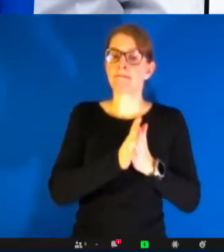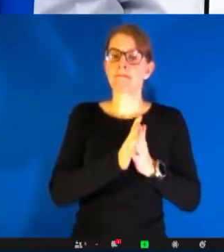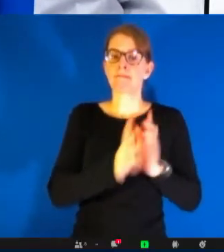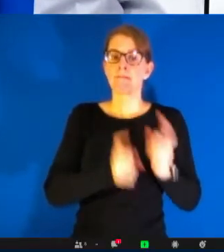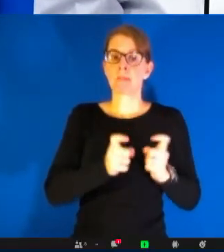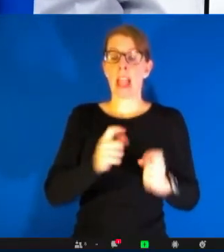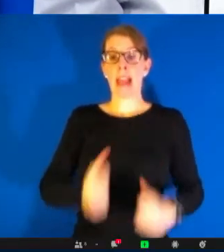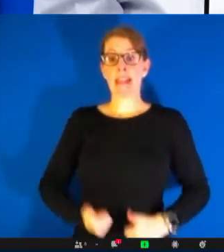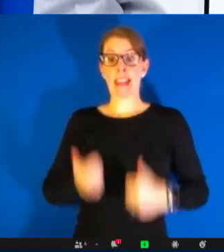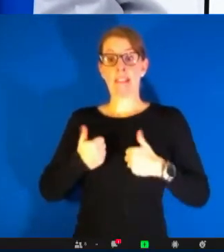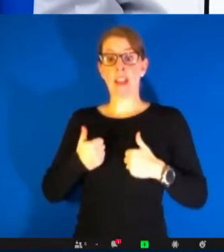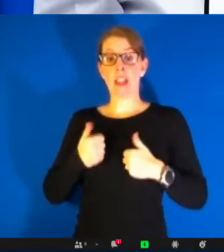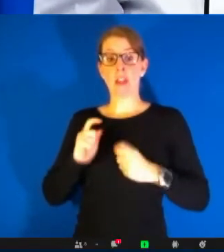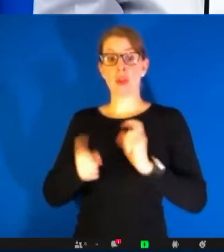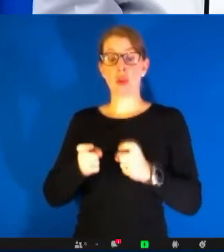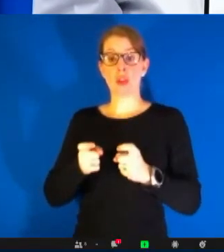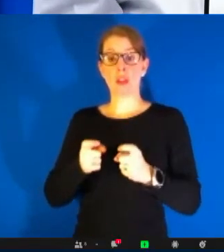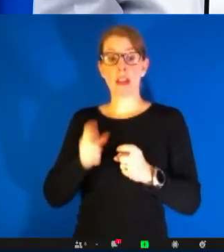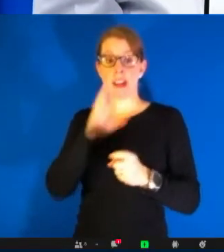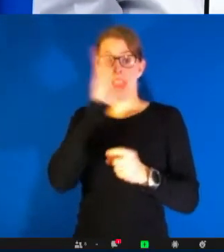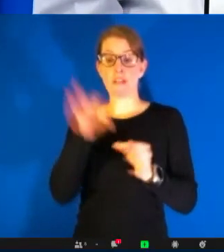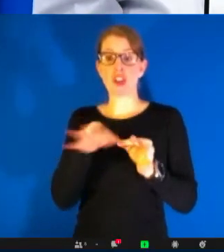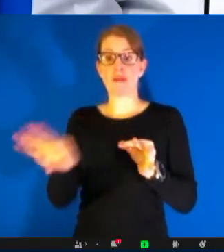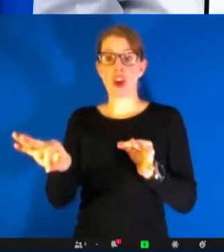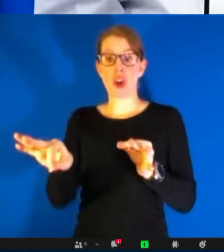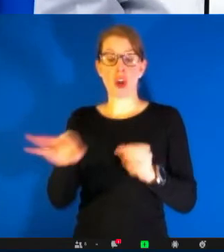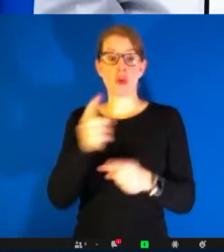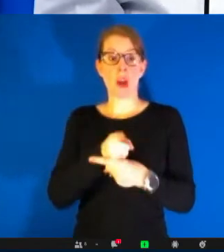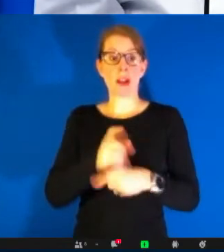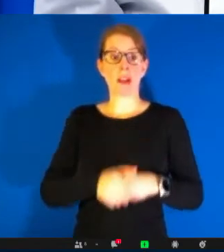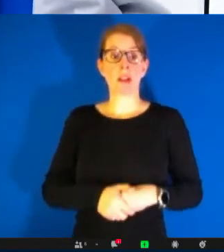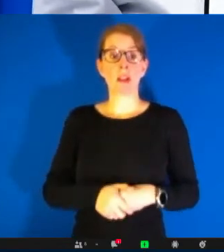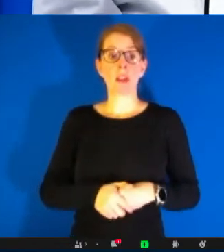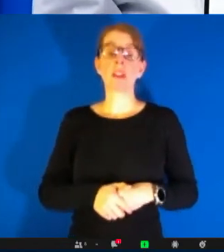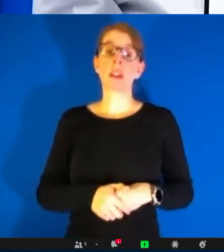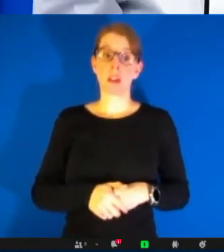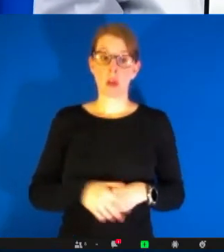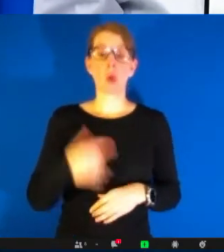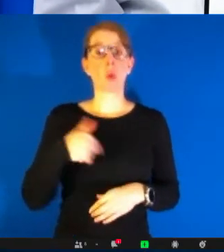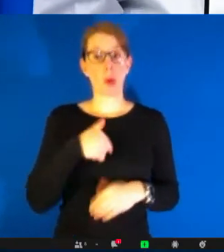that is not something you would ever defer, right? Well, no, actually, could you? Yes, we have. Is it